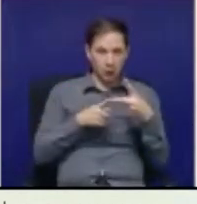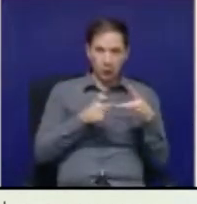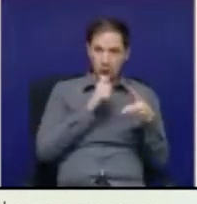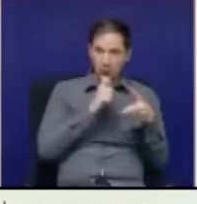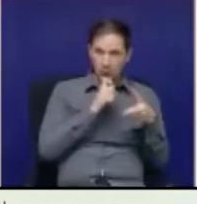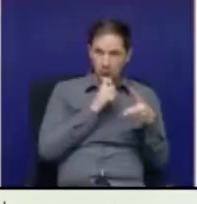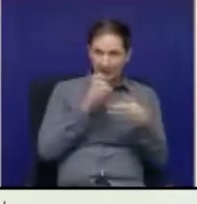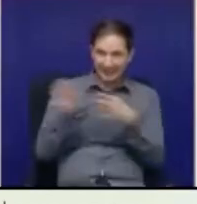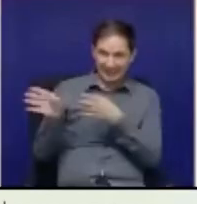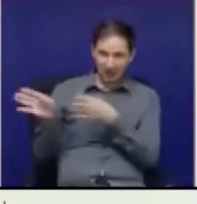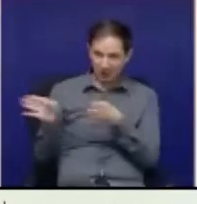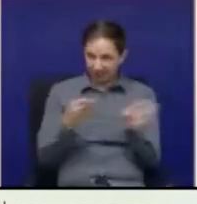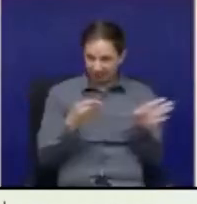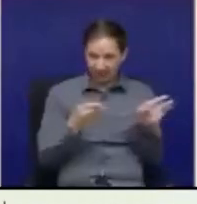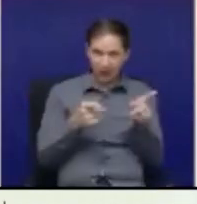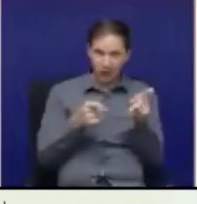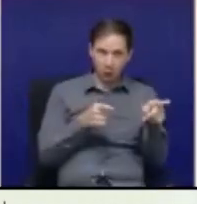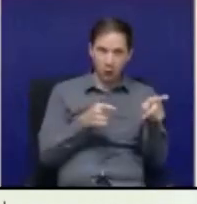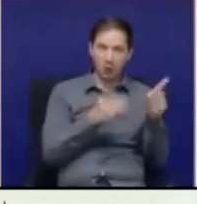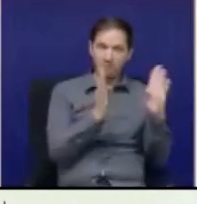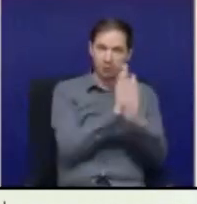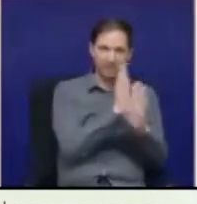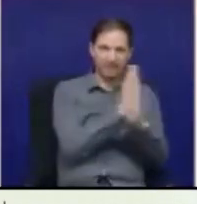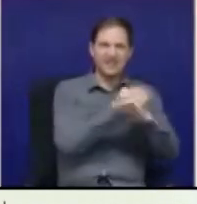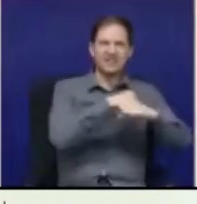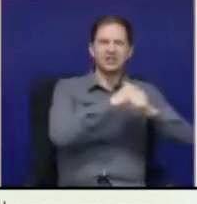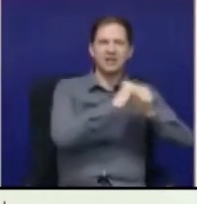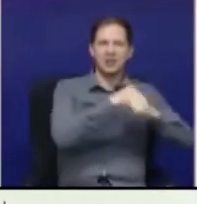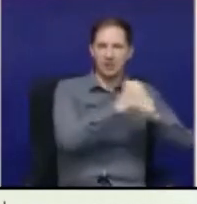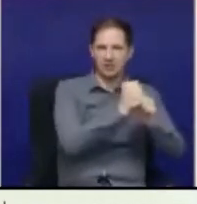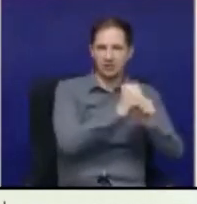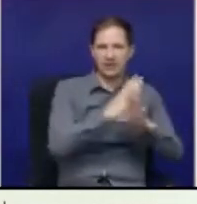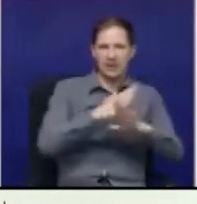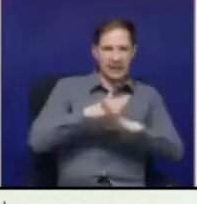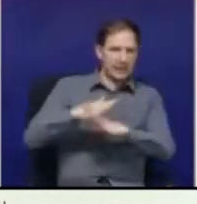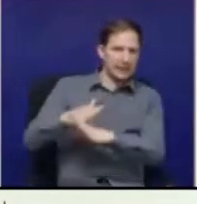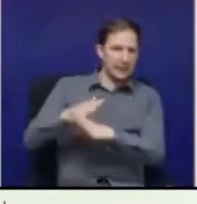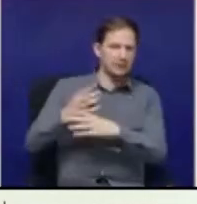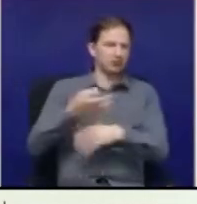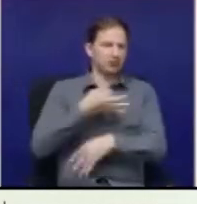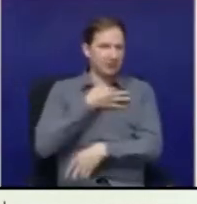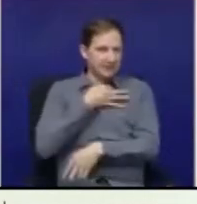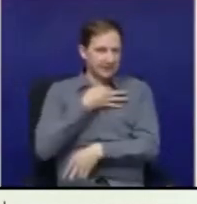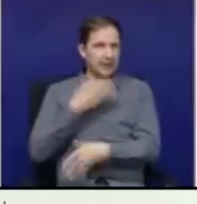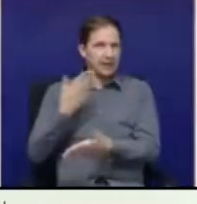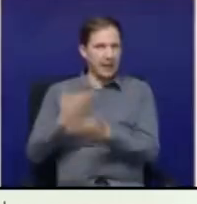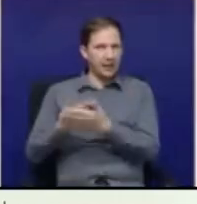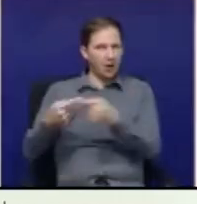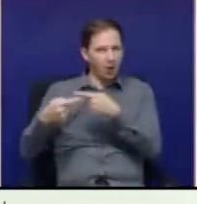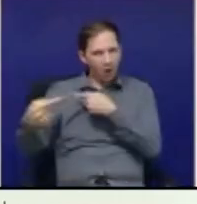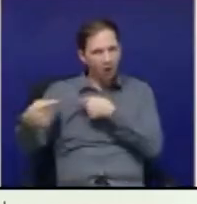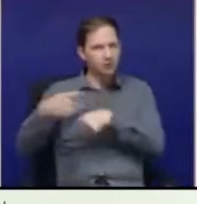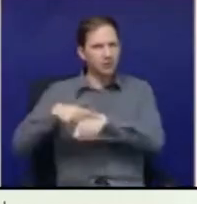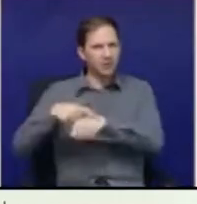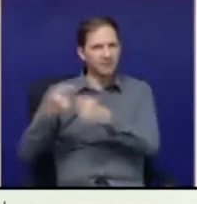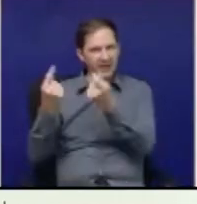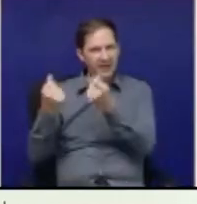the shift to private generation while mitigating risks and improving the long-term financial viability of